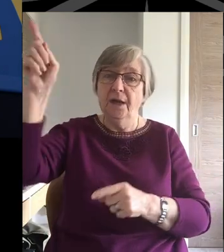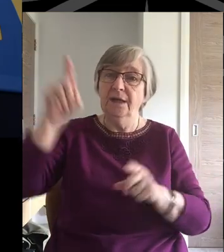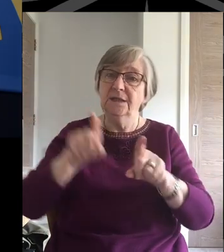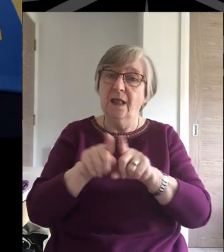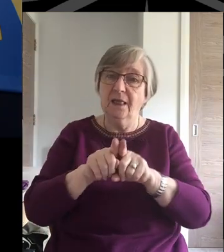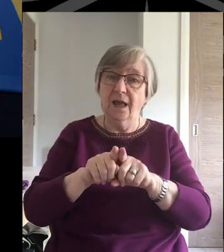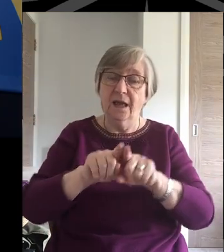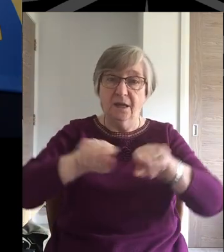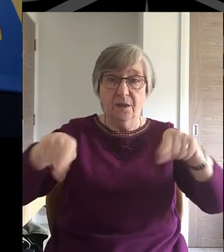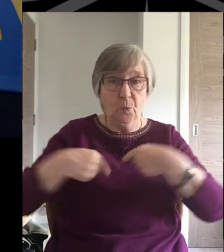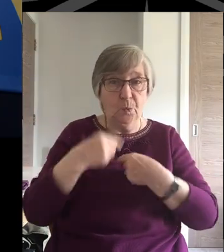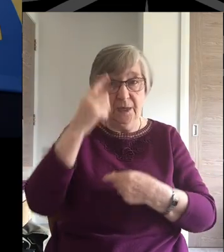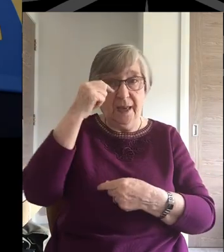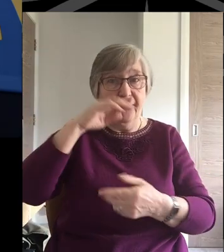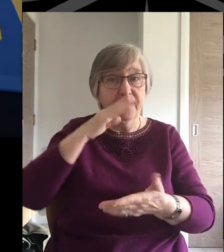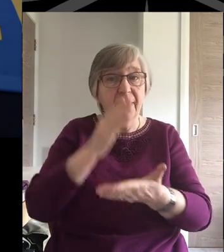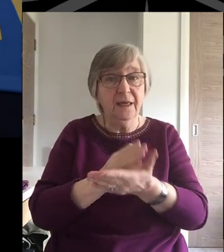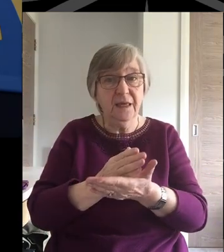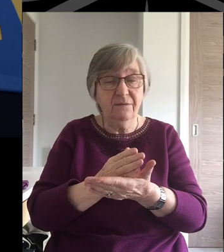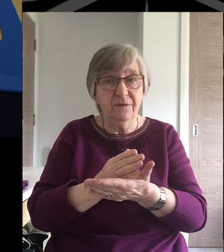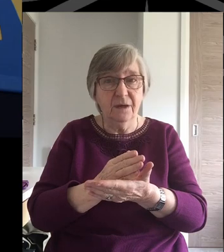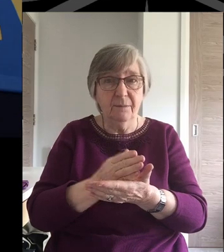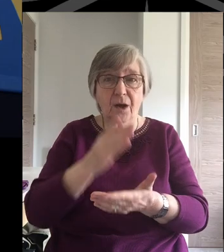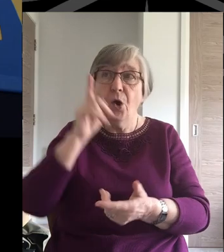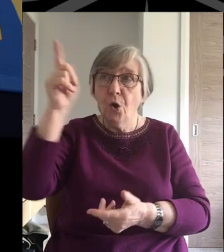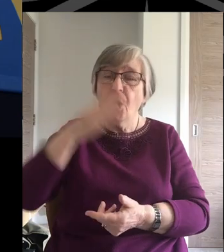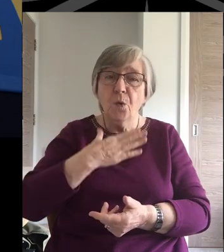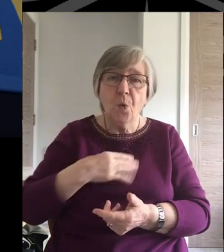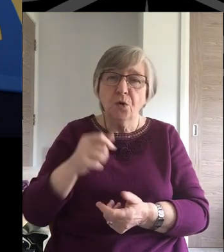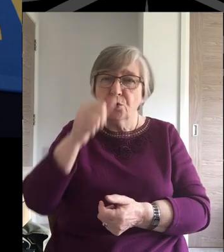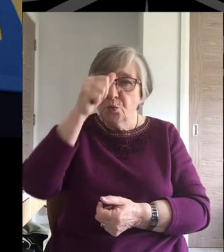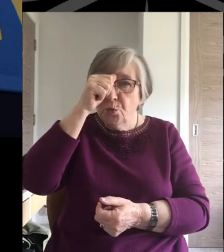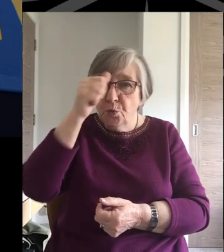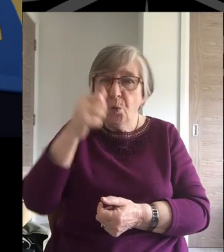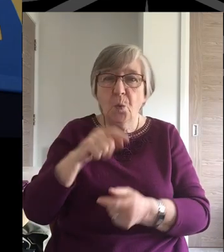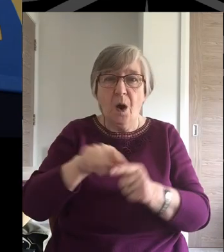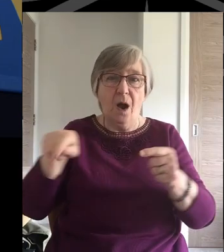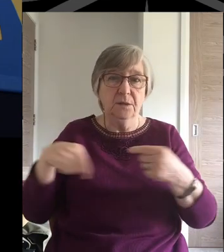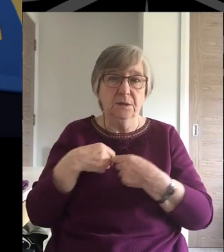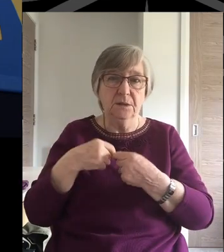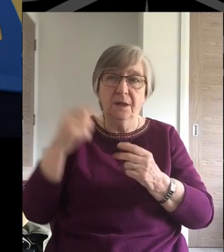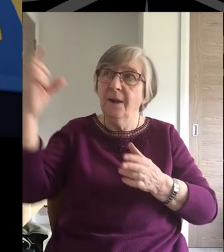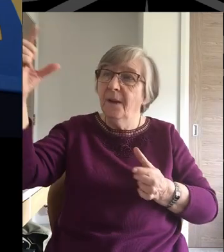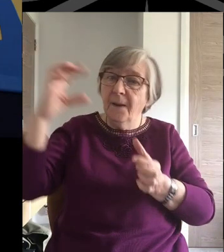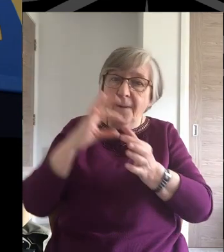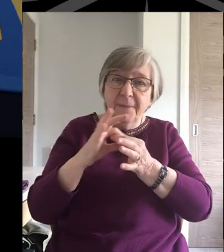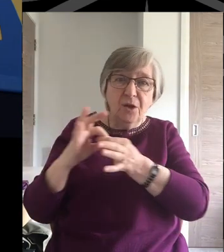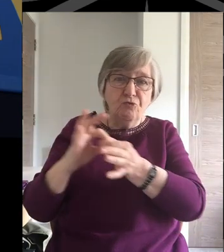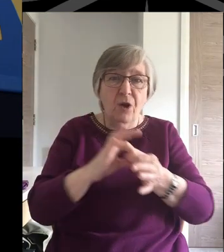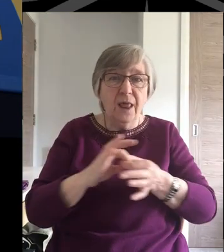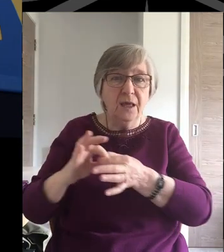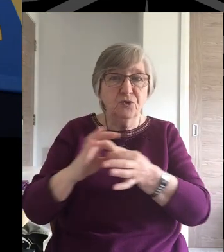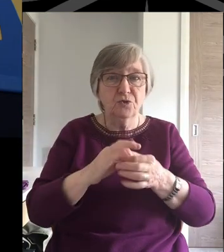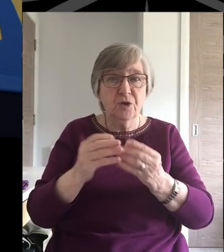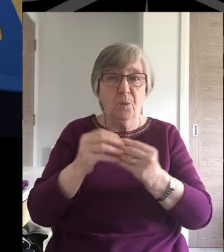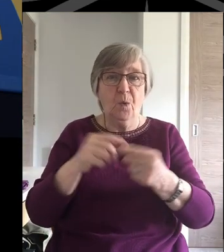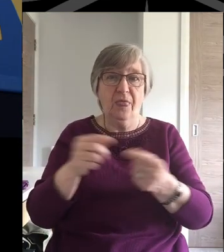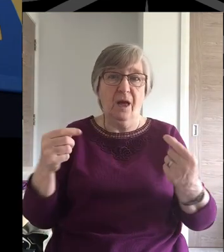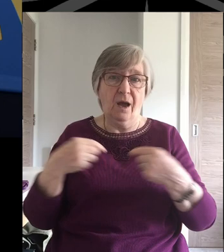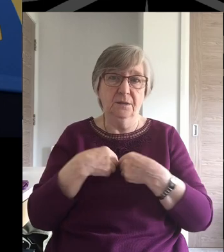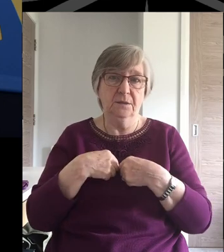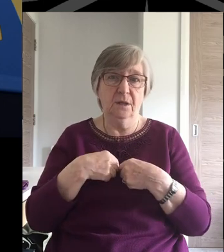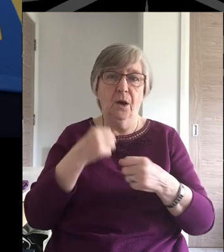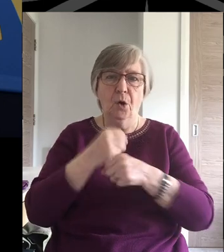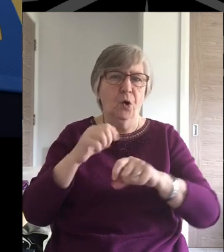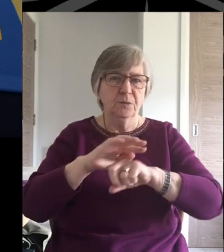can believe in him, but he wants to know us, to be in a relationship with us. The gospel is